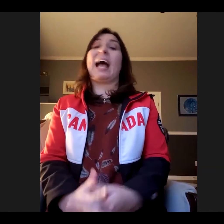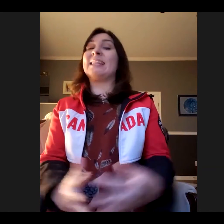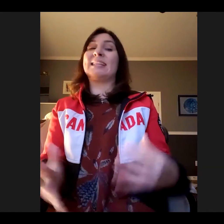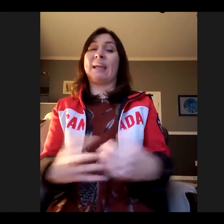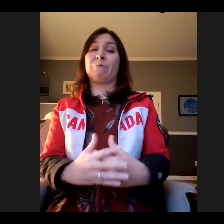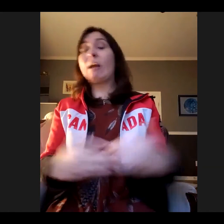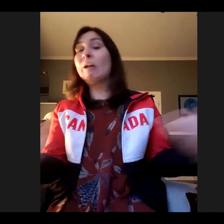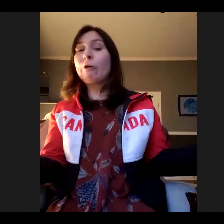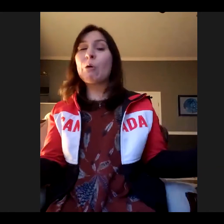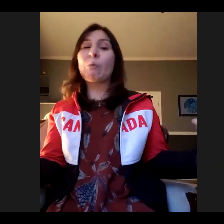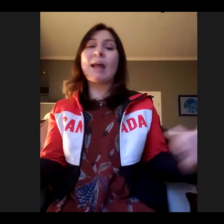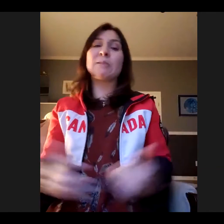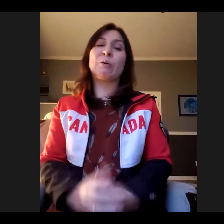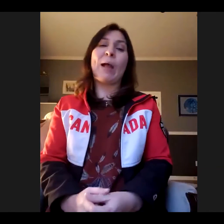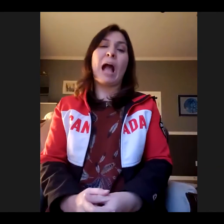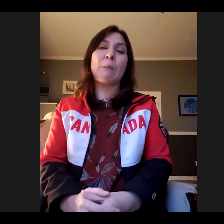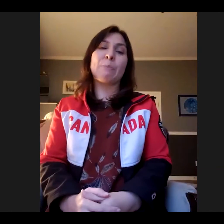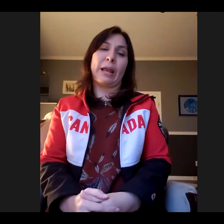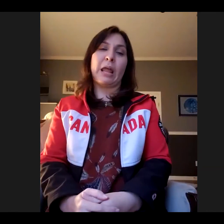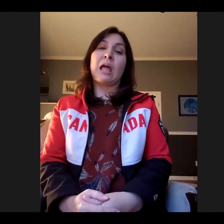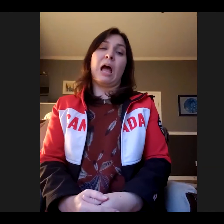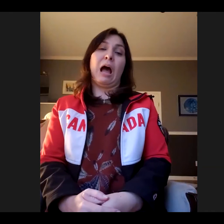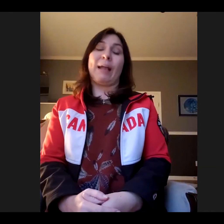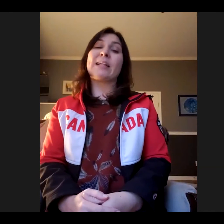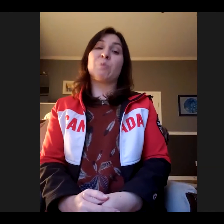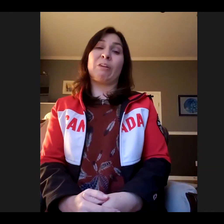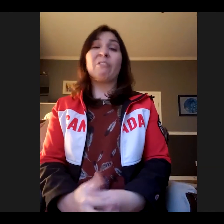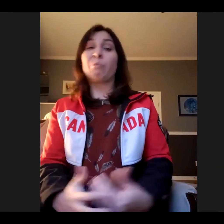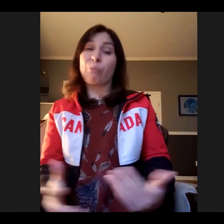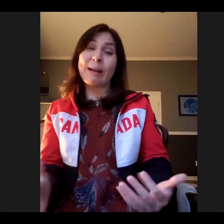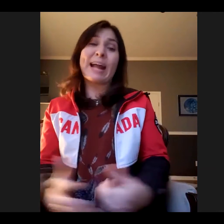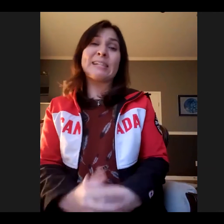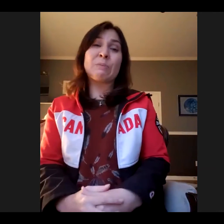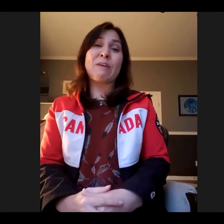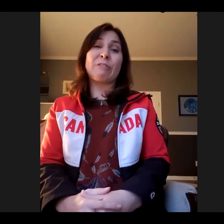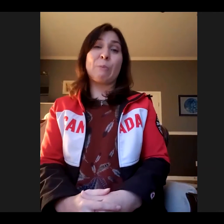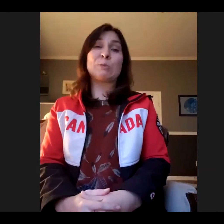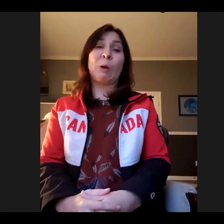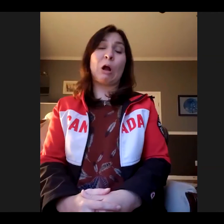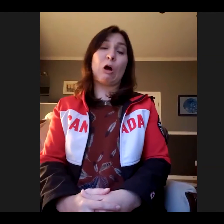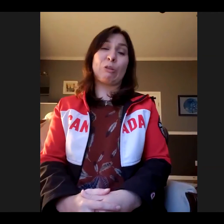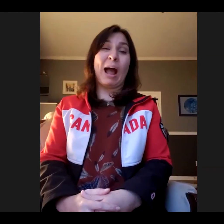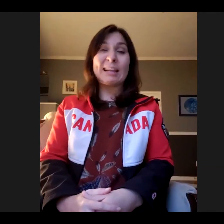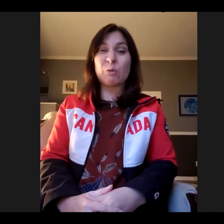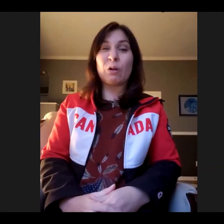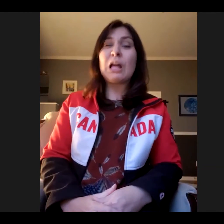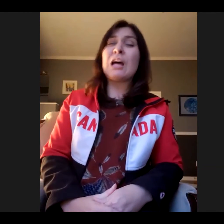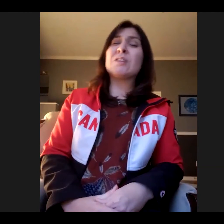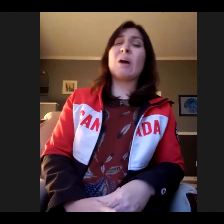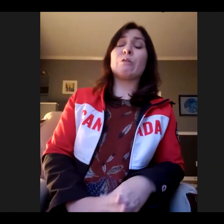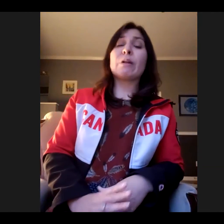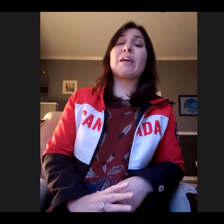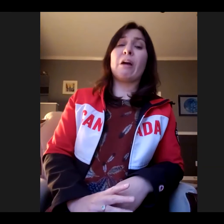I had the same friend group when I was growing up. And kids were pretty nice to me for the most part all through high school.